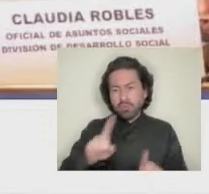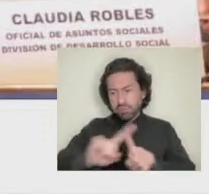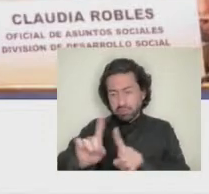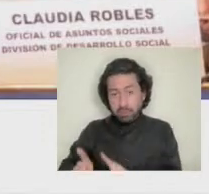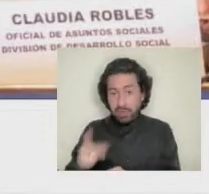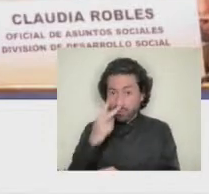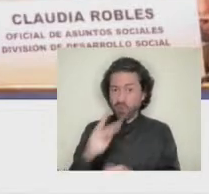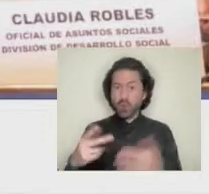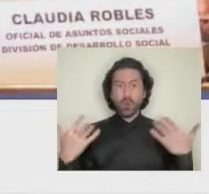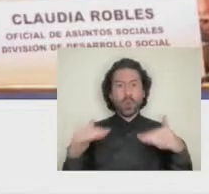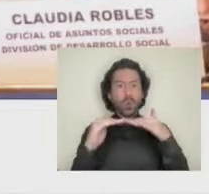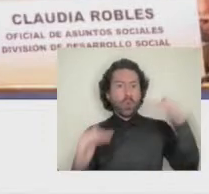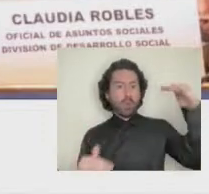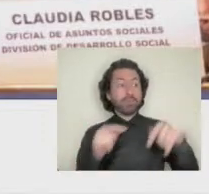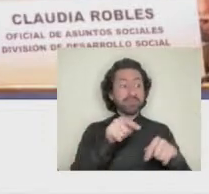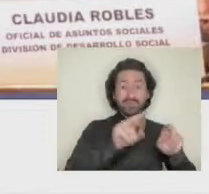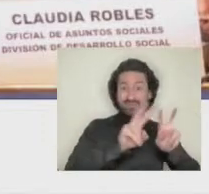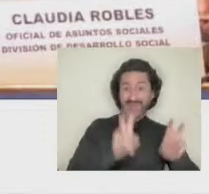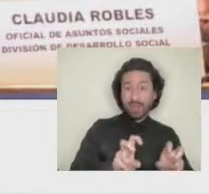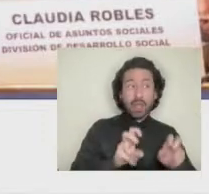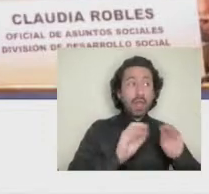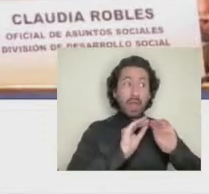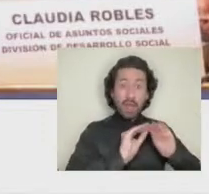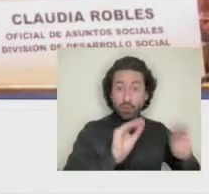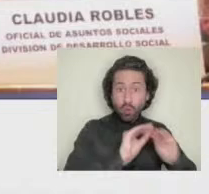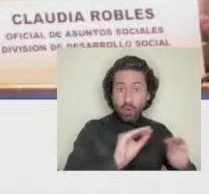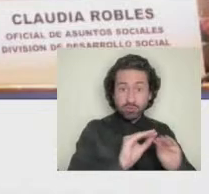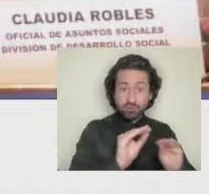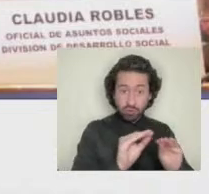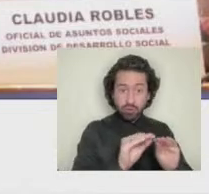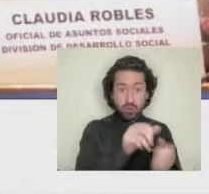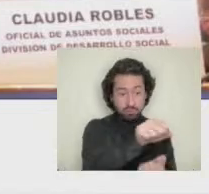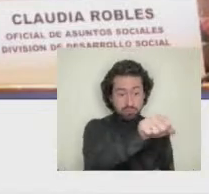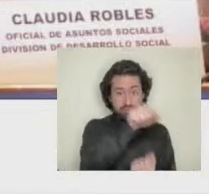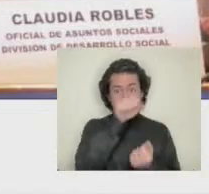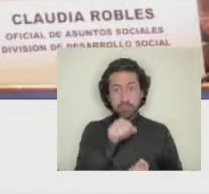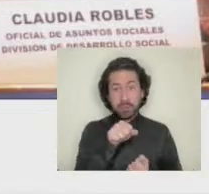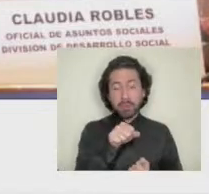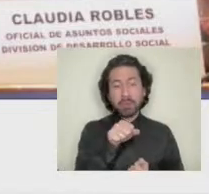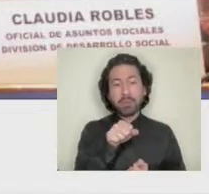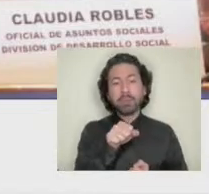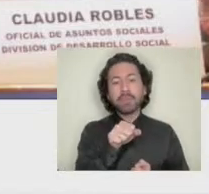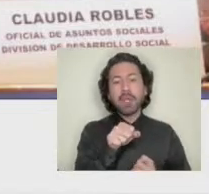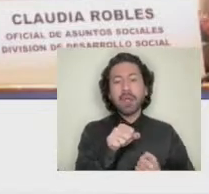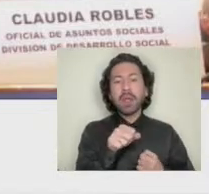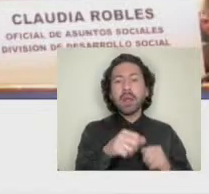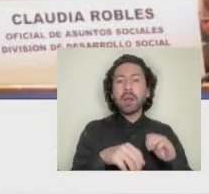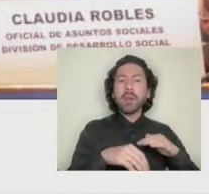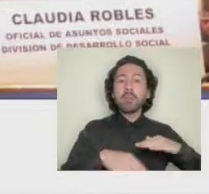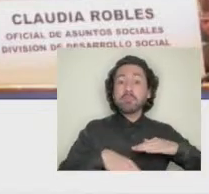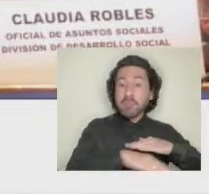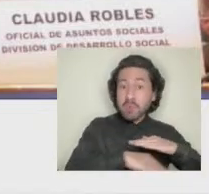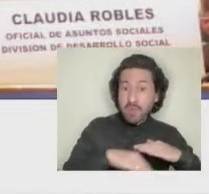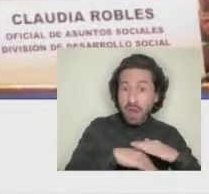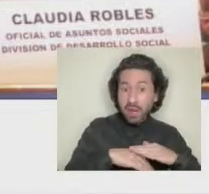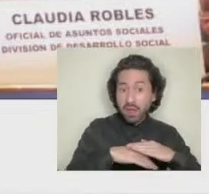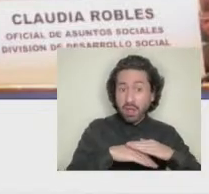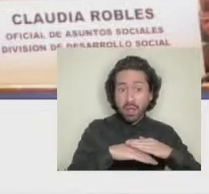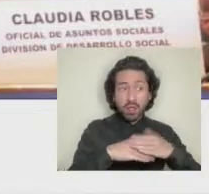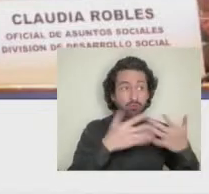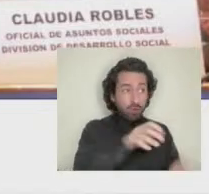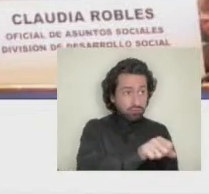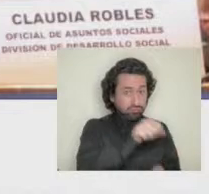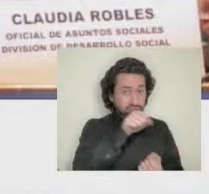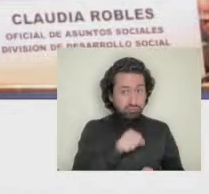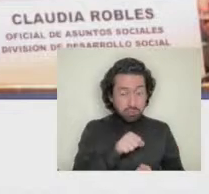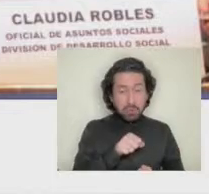enormous inequalities. That in the case of educational levels, for example, between those that only have complete primary education and those that